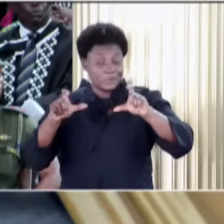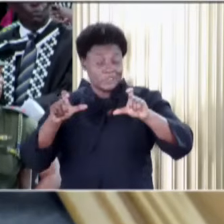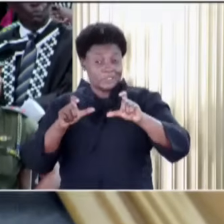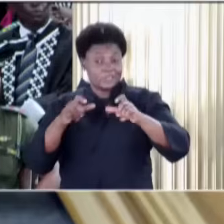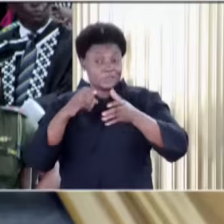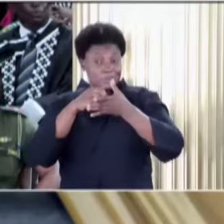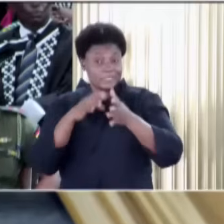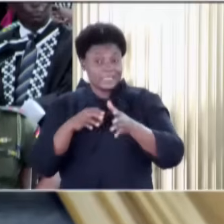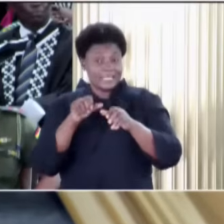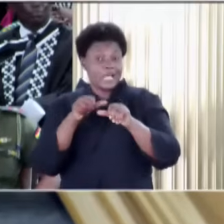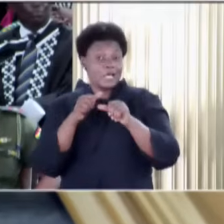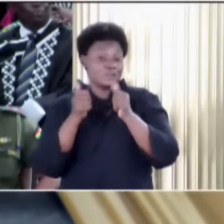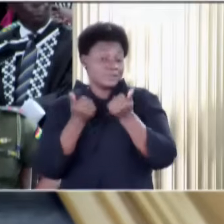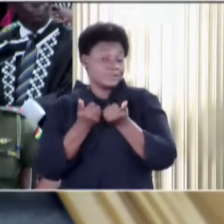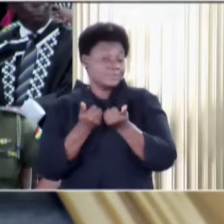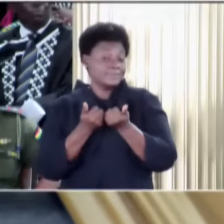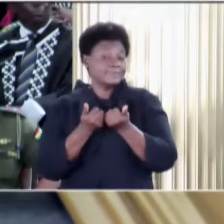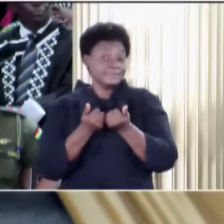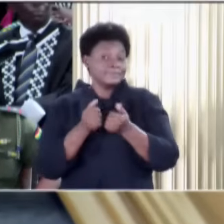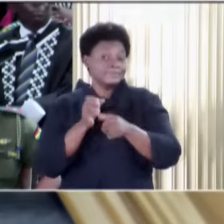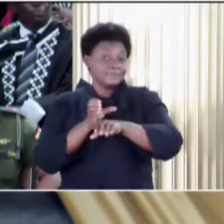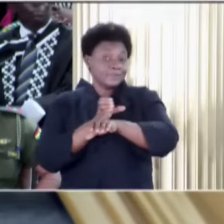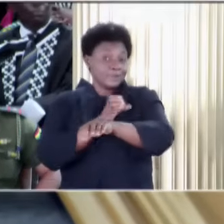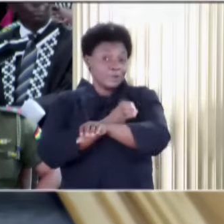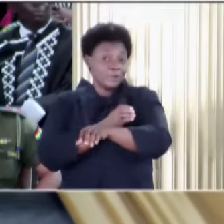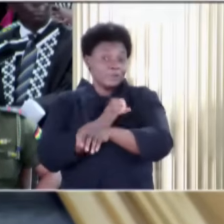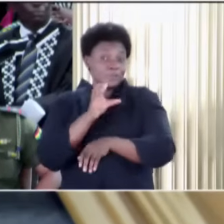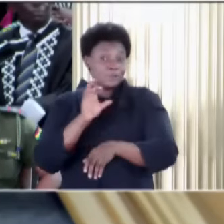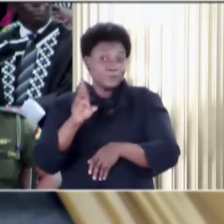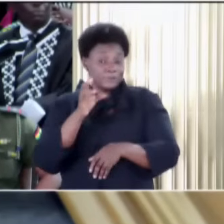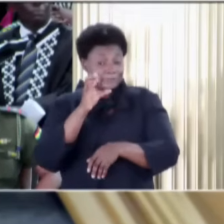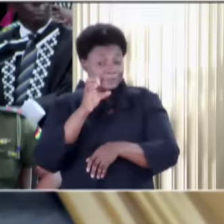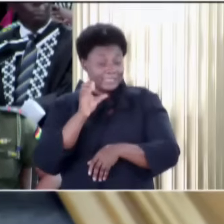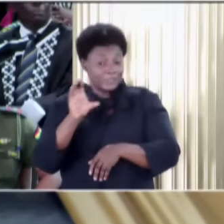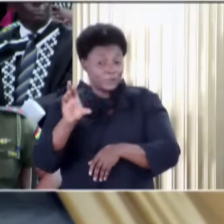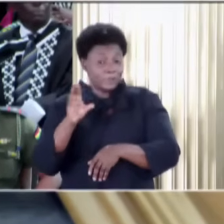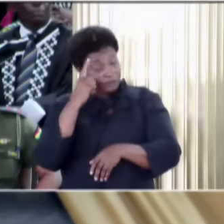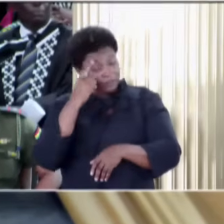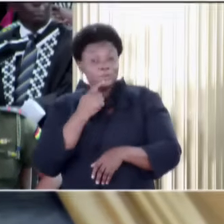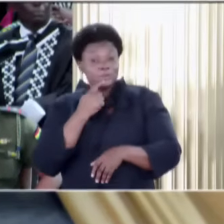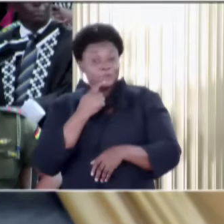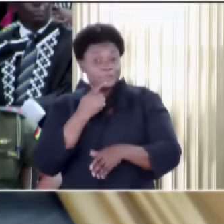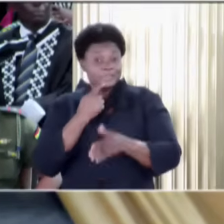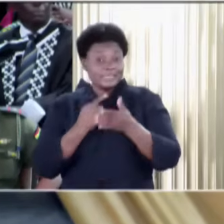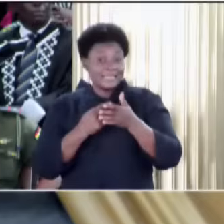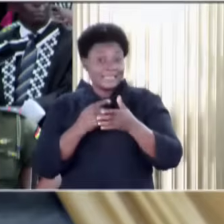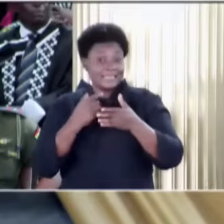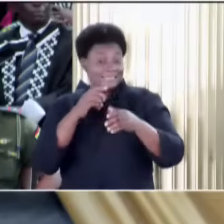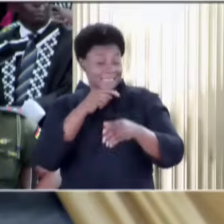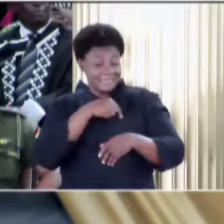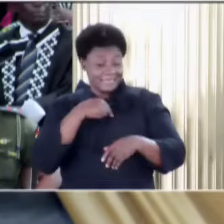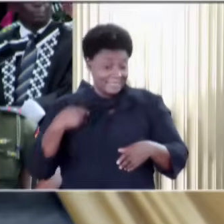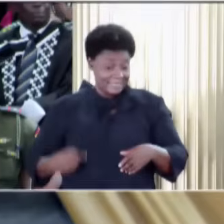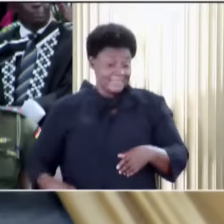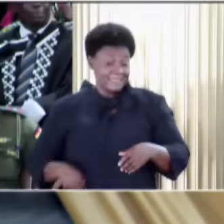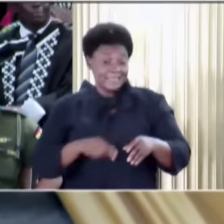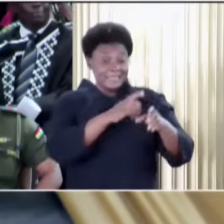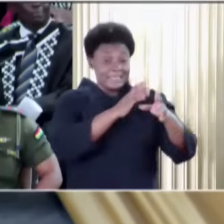Association and a course rep for the Chinese classes from level 100 to level 400.